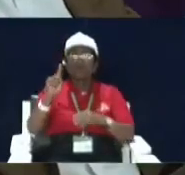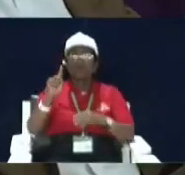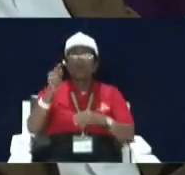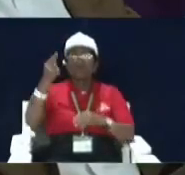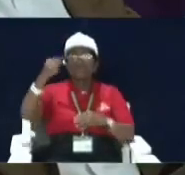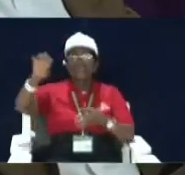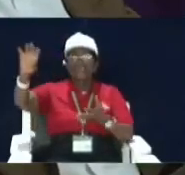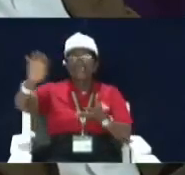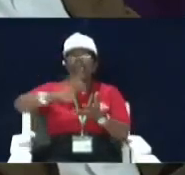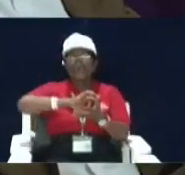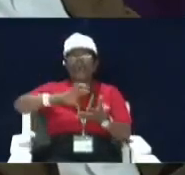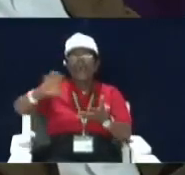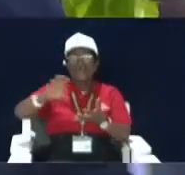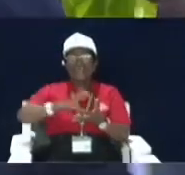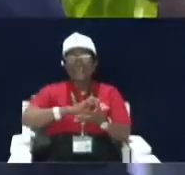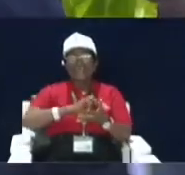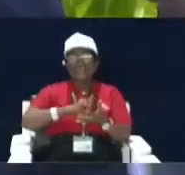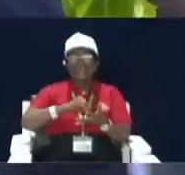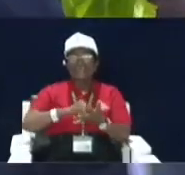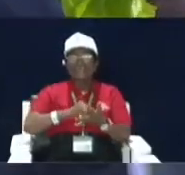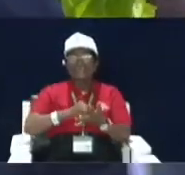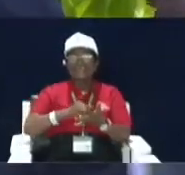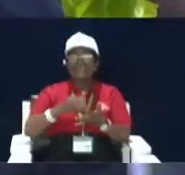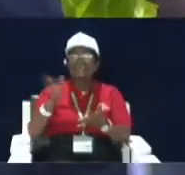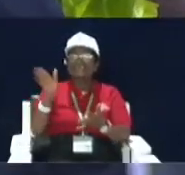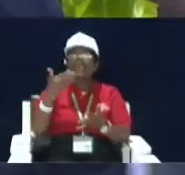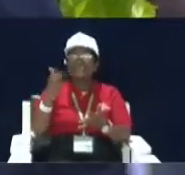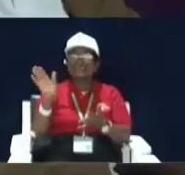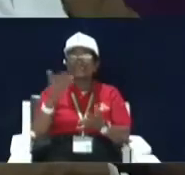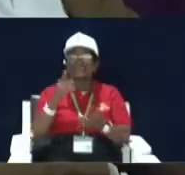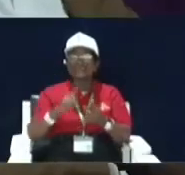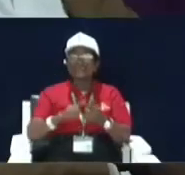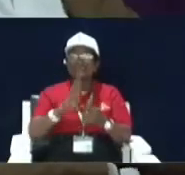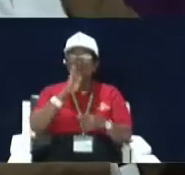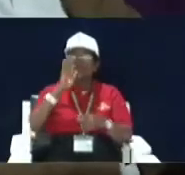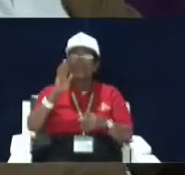choir, they seem to be getting better by the day.